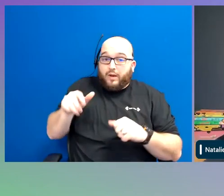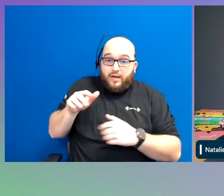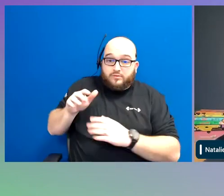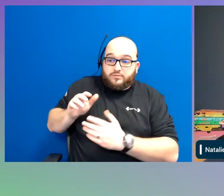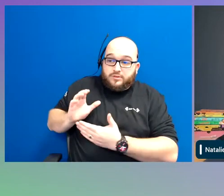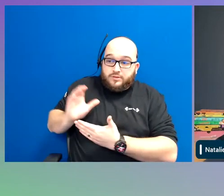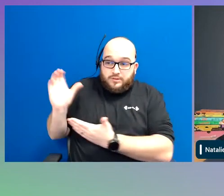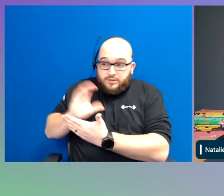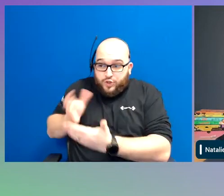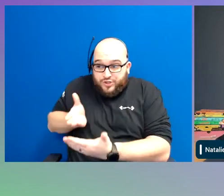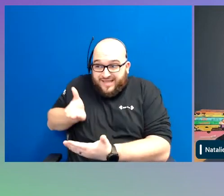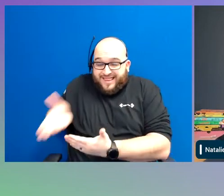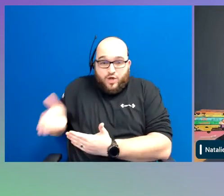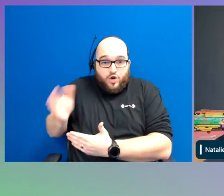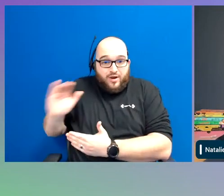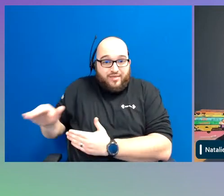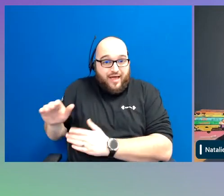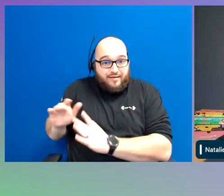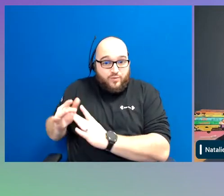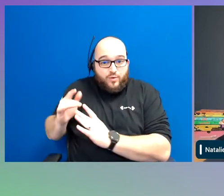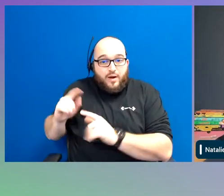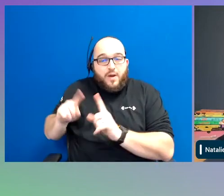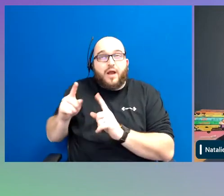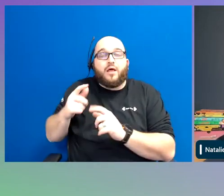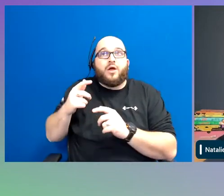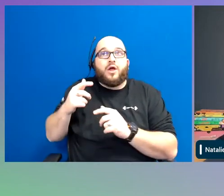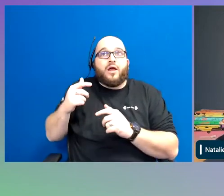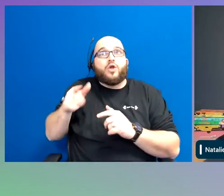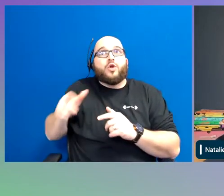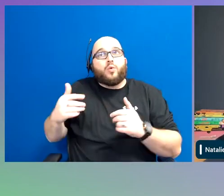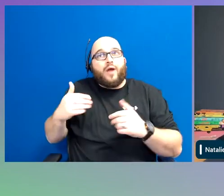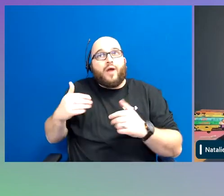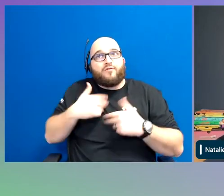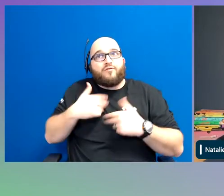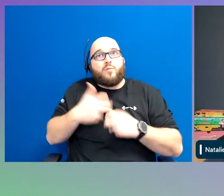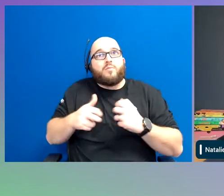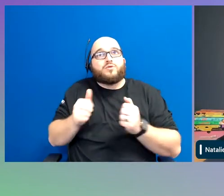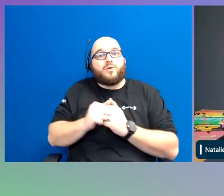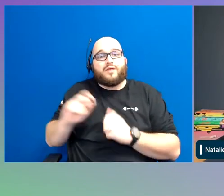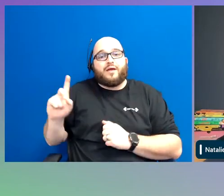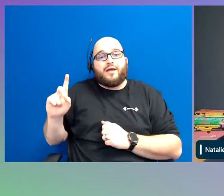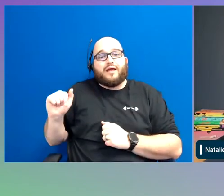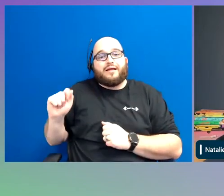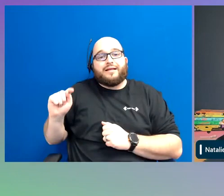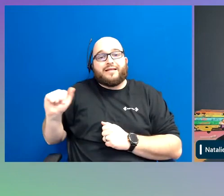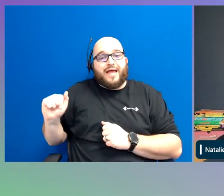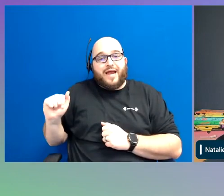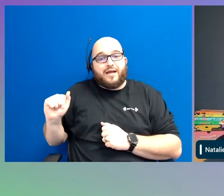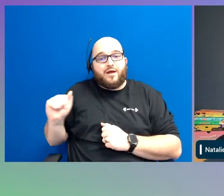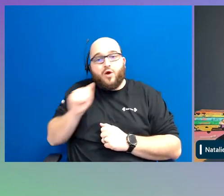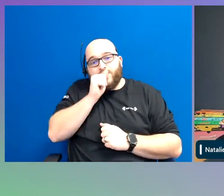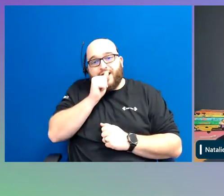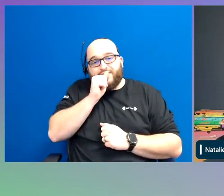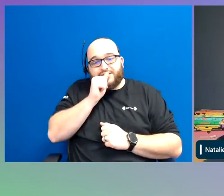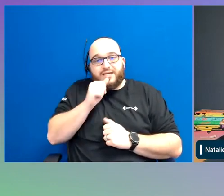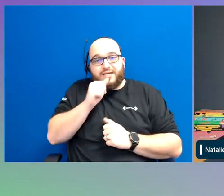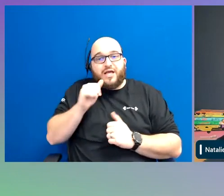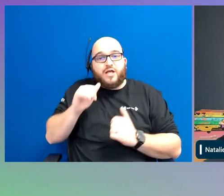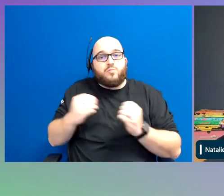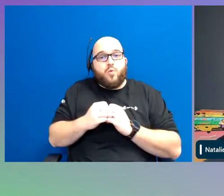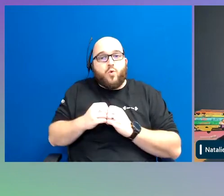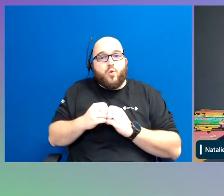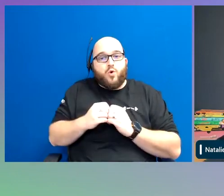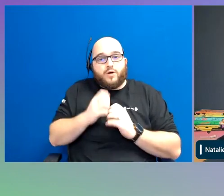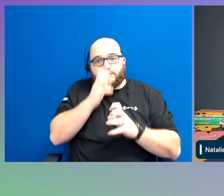yes, in terms of data privacy and all of that, it's almost heightened when it's your place of work. So just